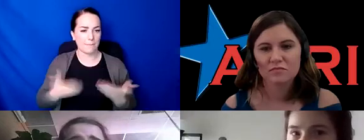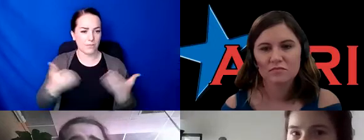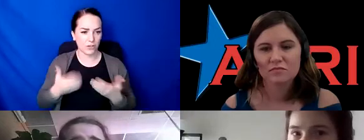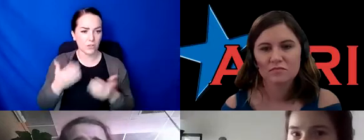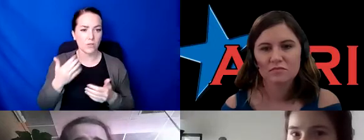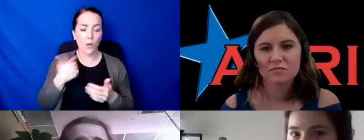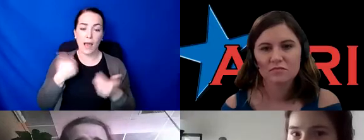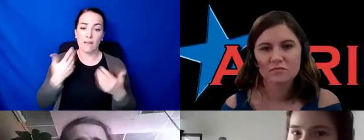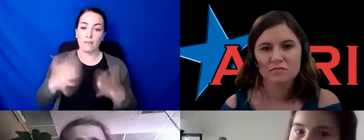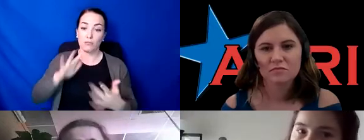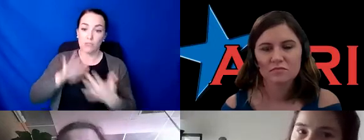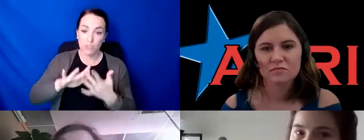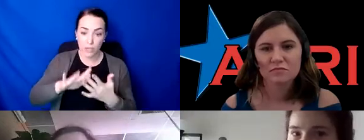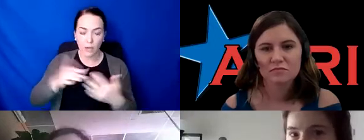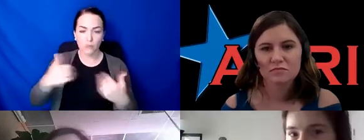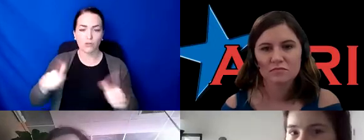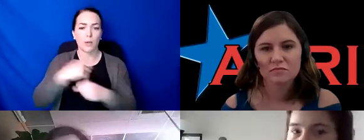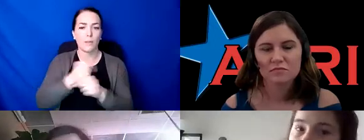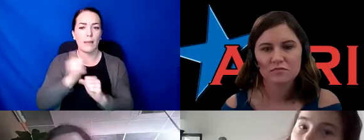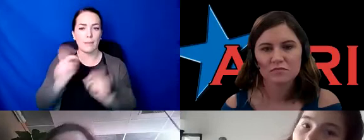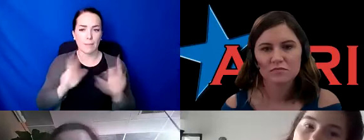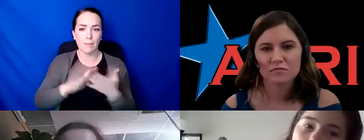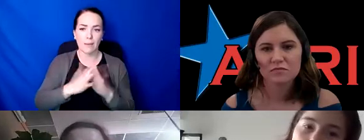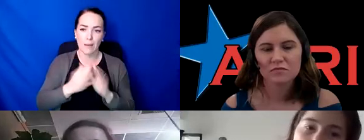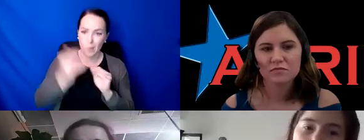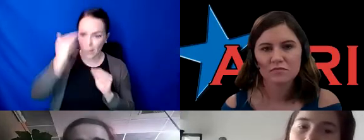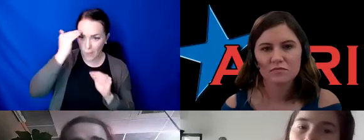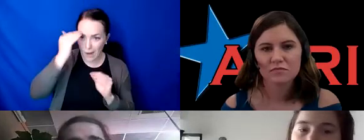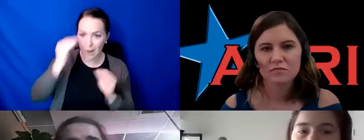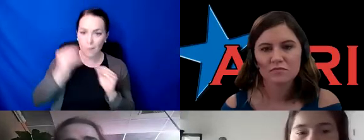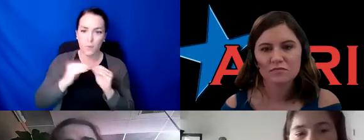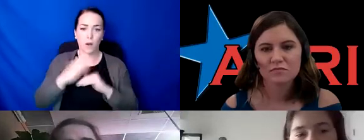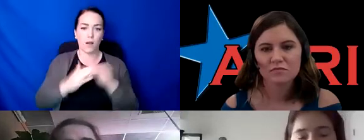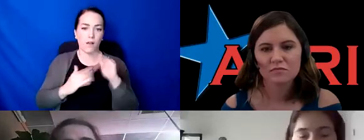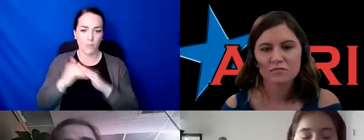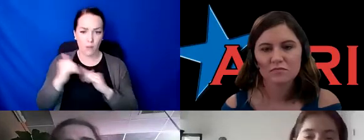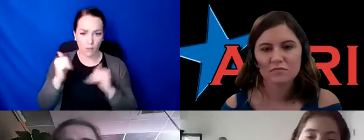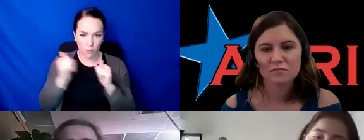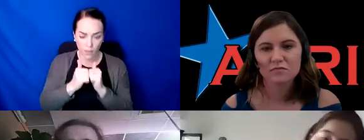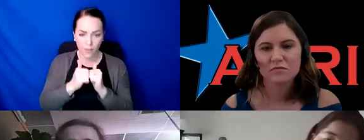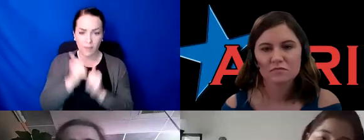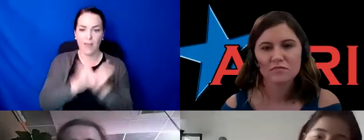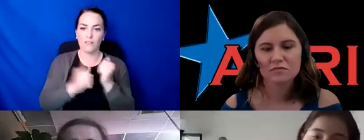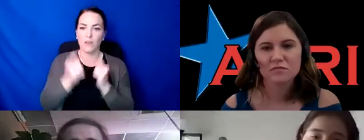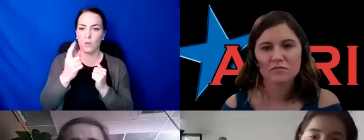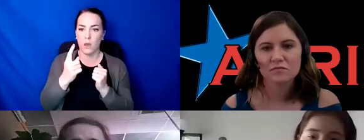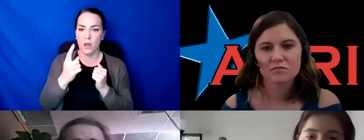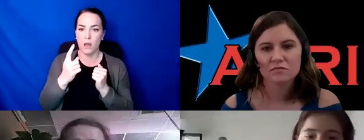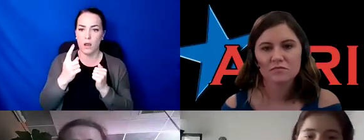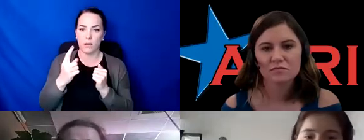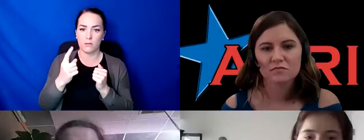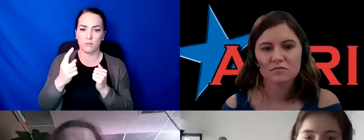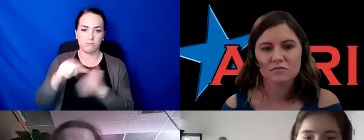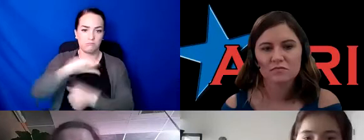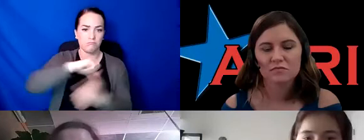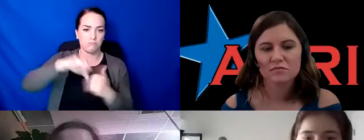and trying to make people aware and more comfortable with everybody around them, because just